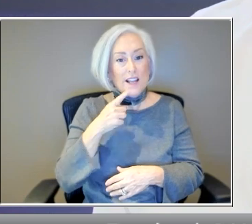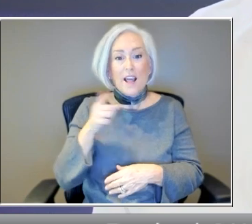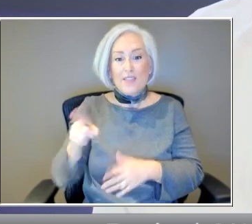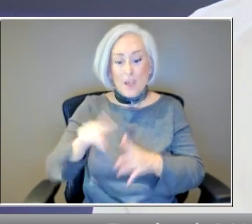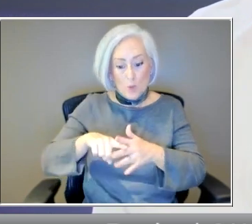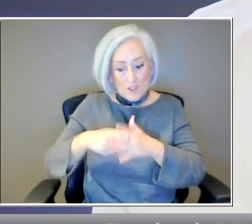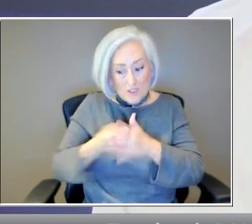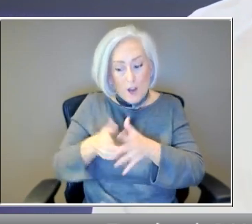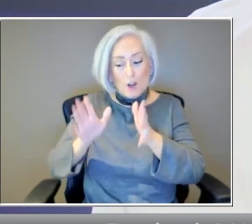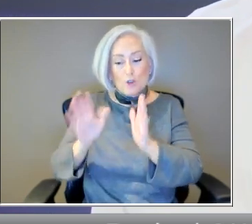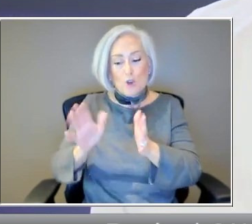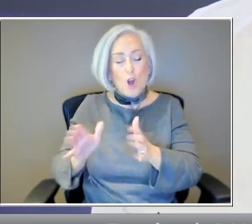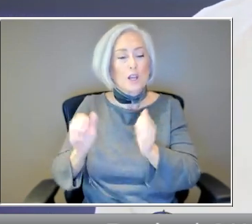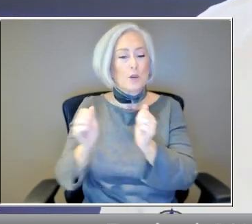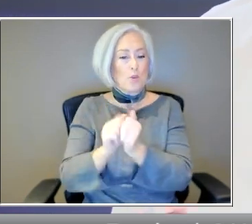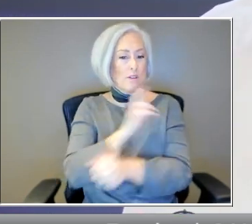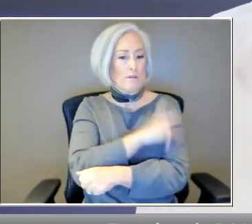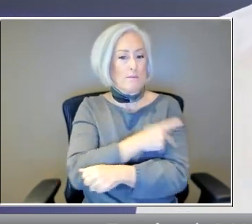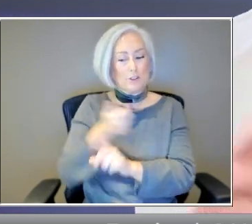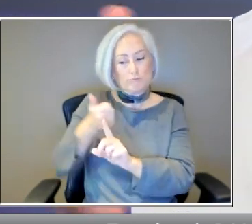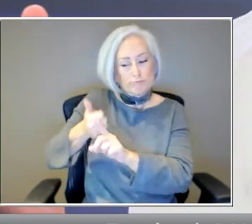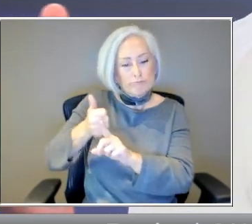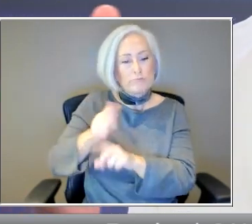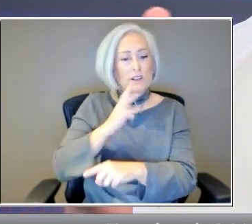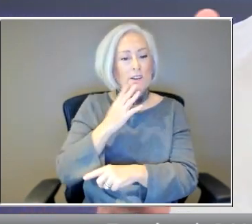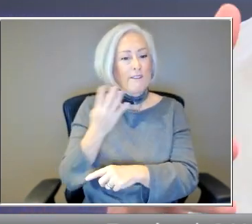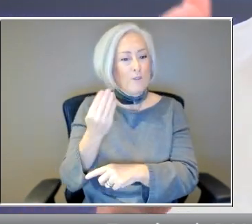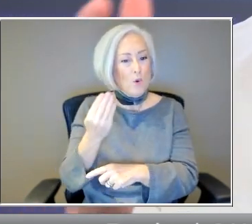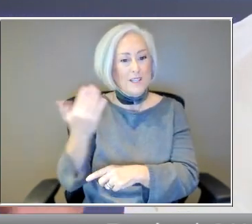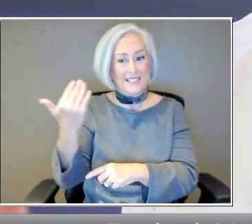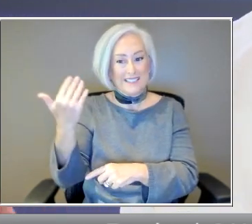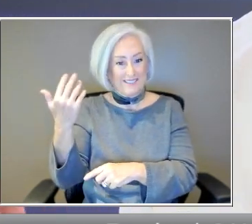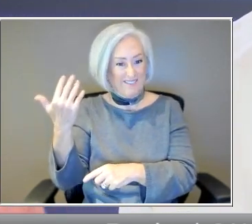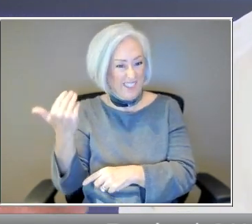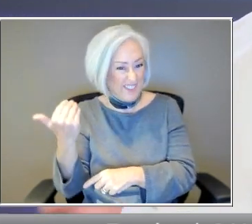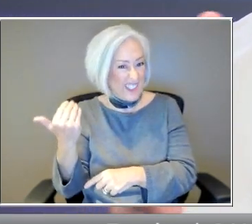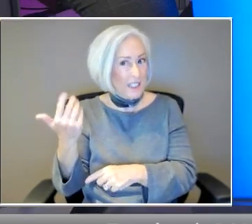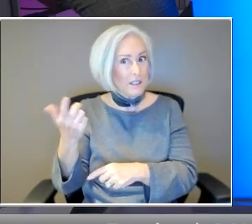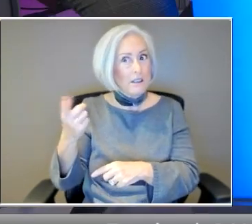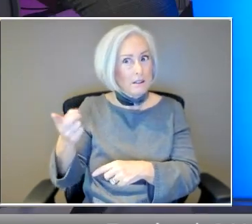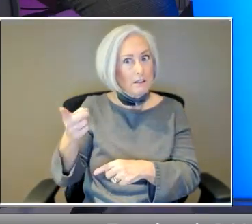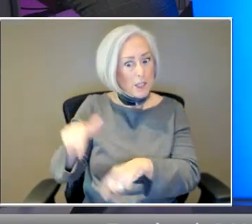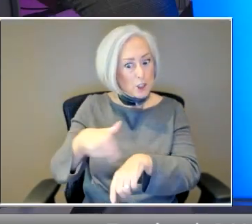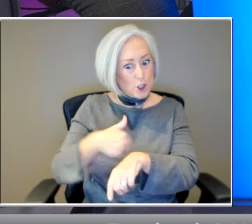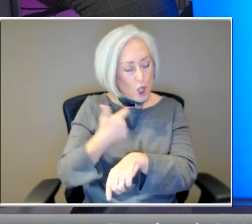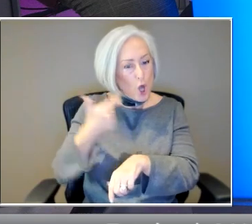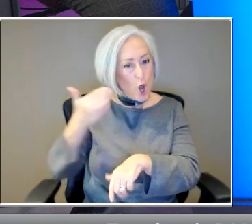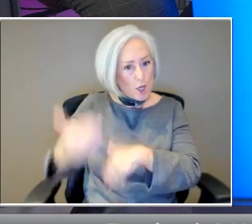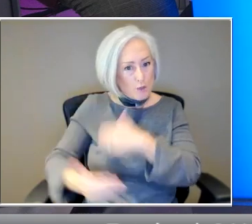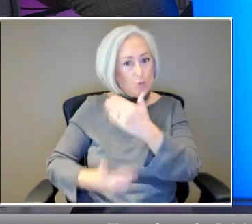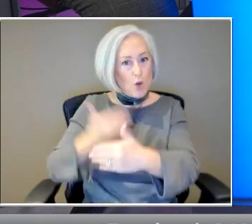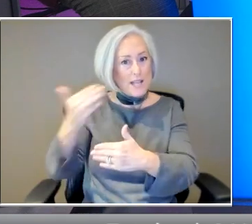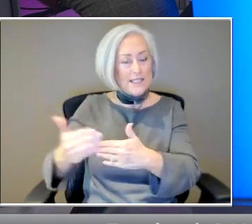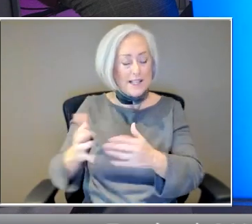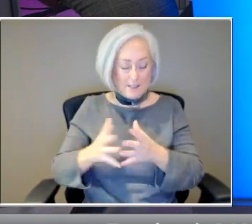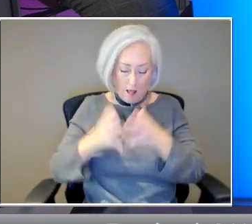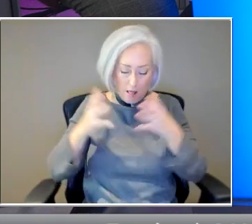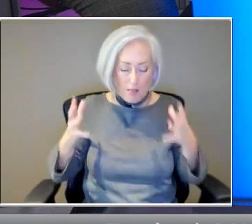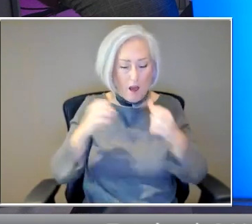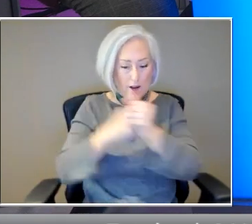14 or 15 years of age, but it's a long process, and it's a very structured process that culminates in a